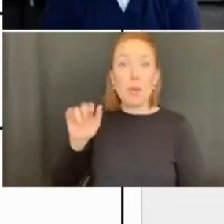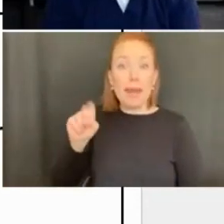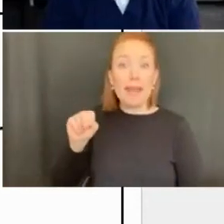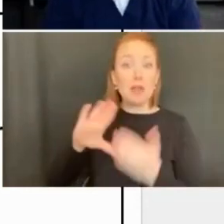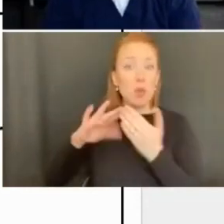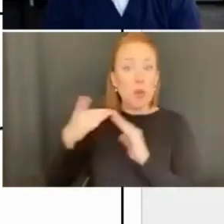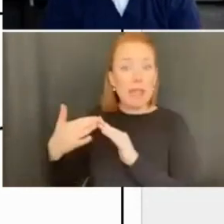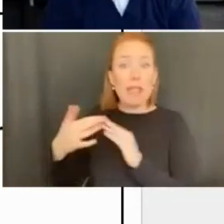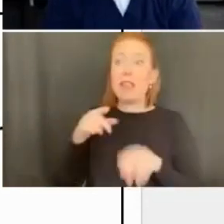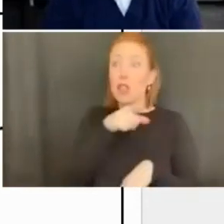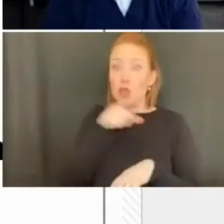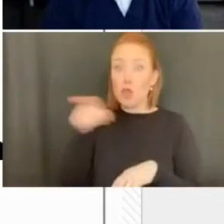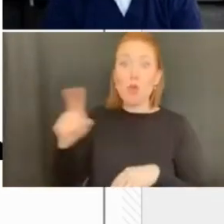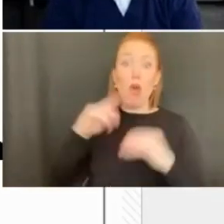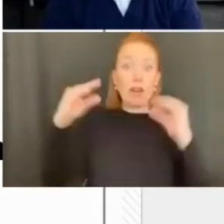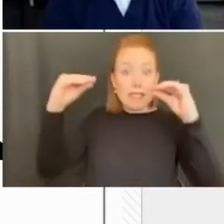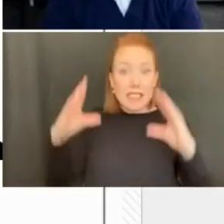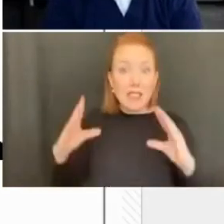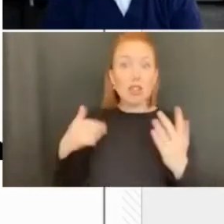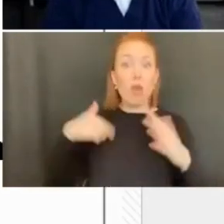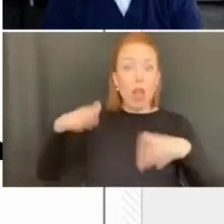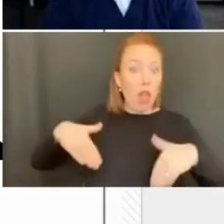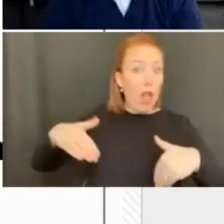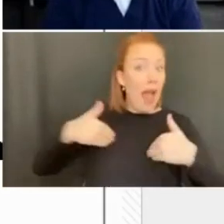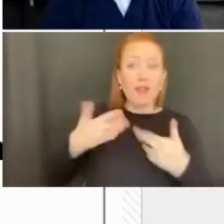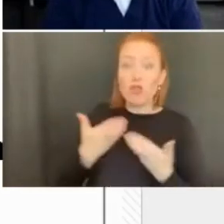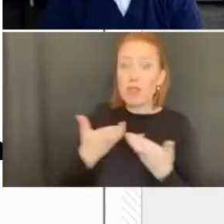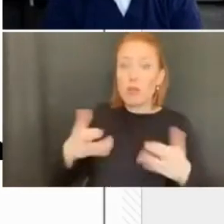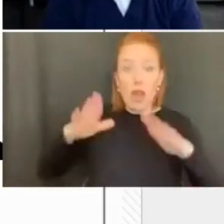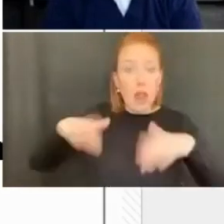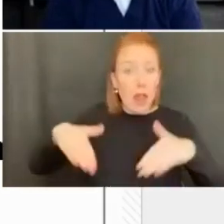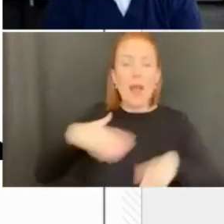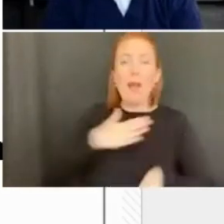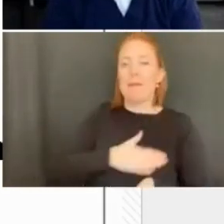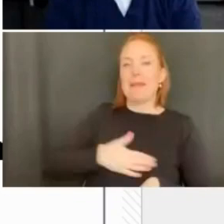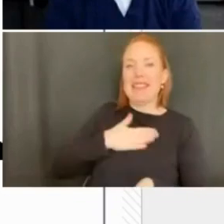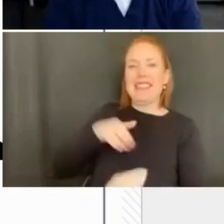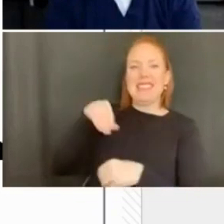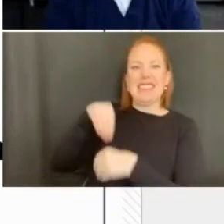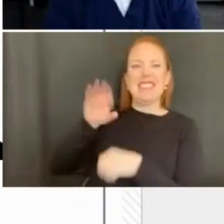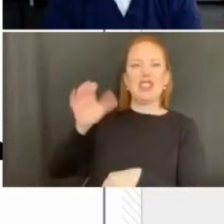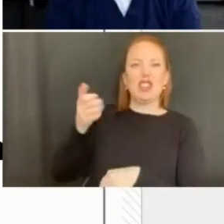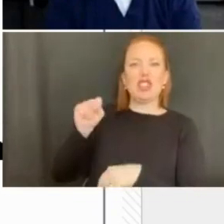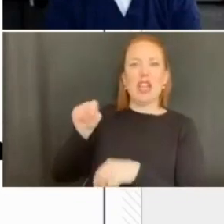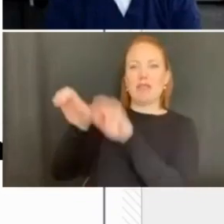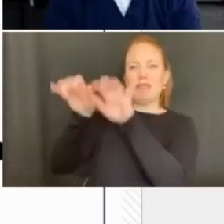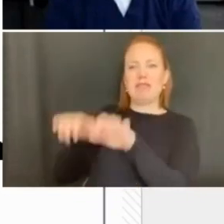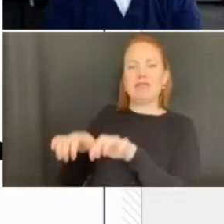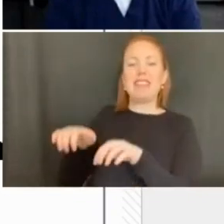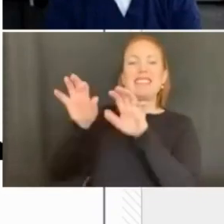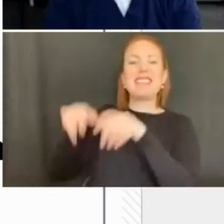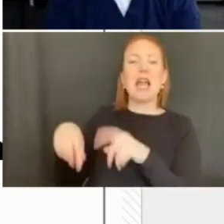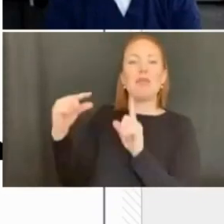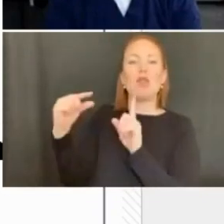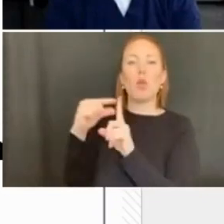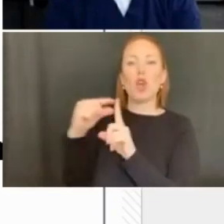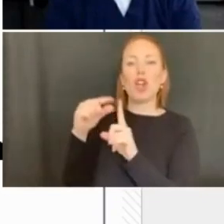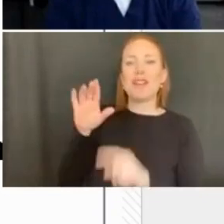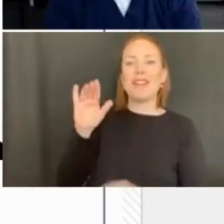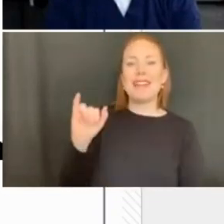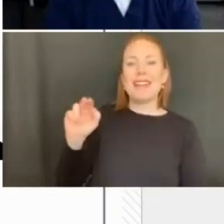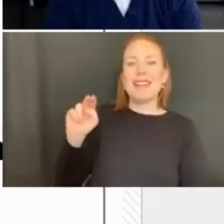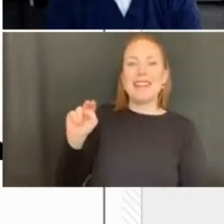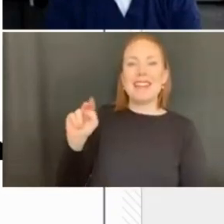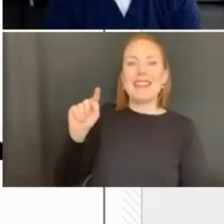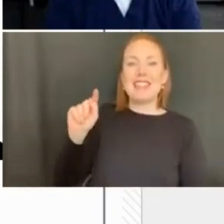an educator, all you have to do, as we always do, please go to the chat, type the word interested